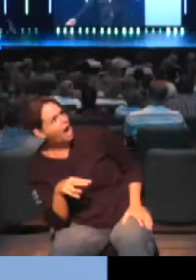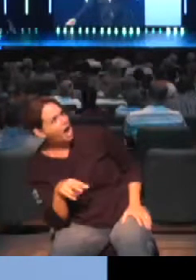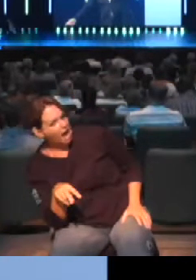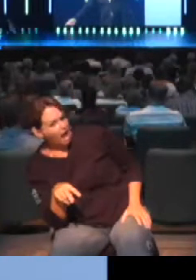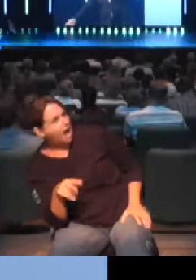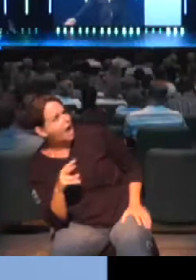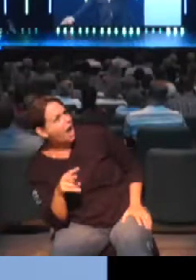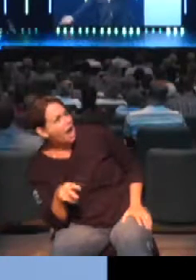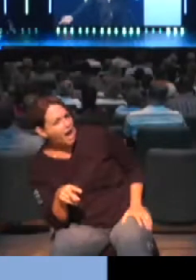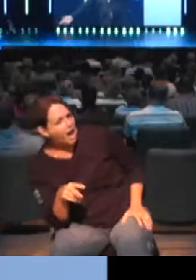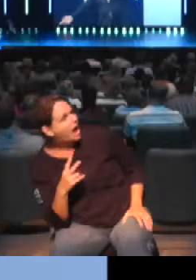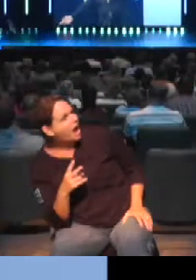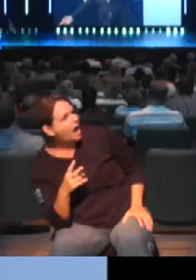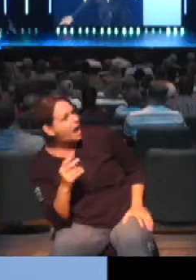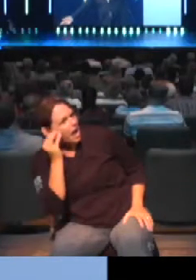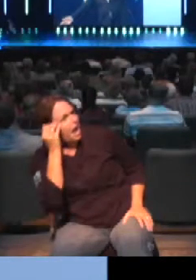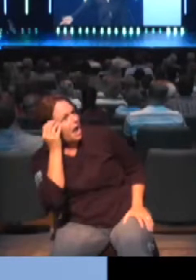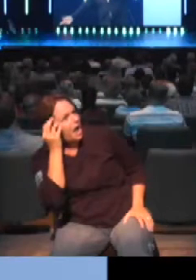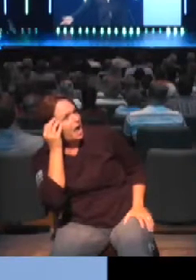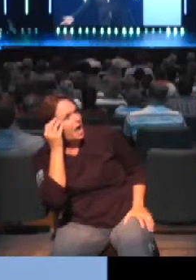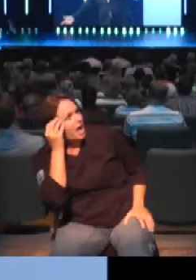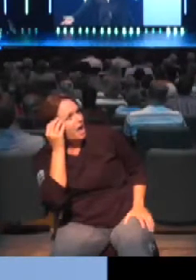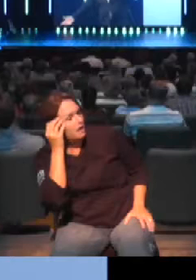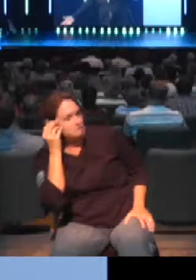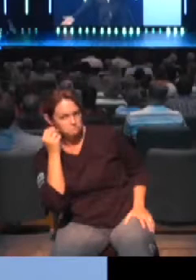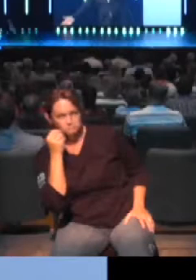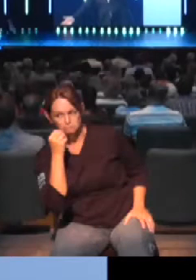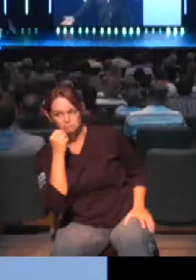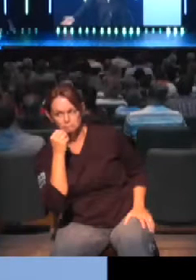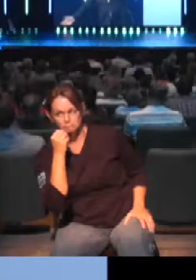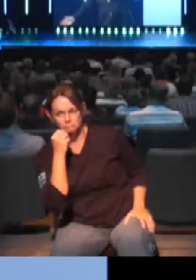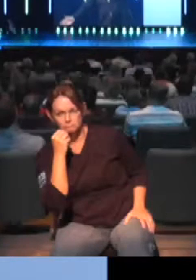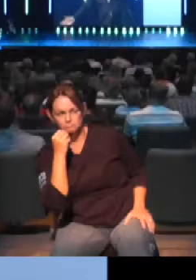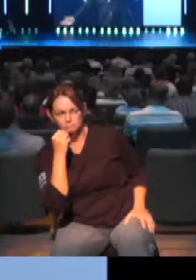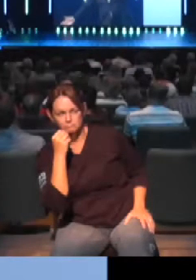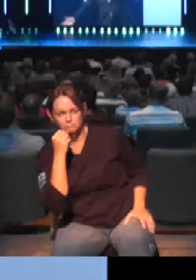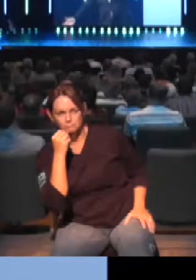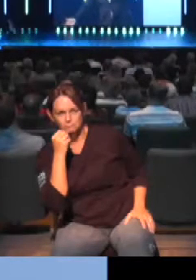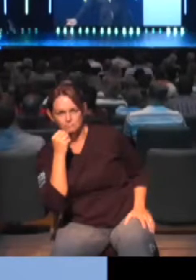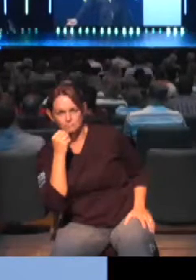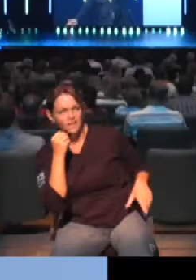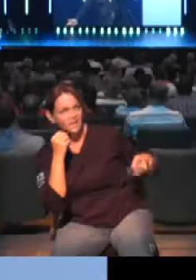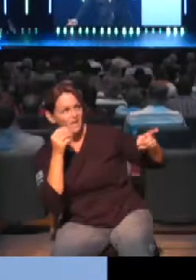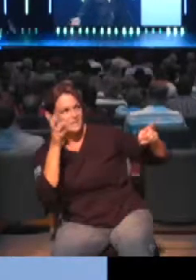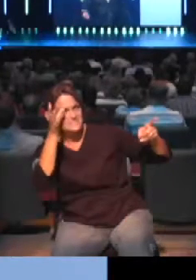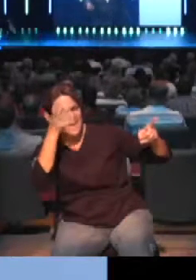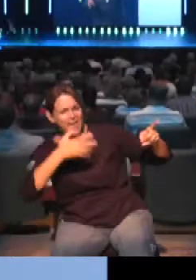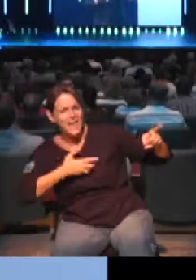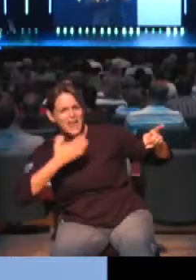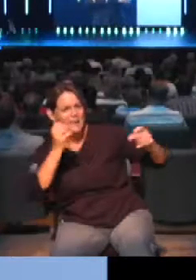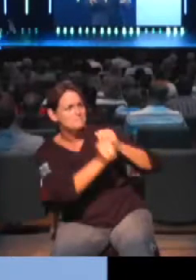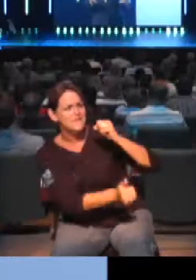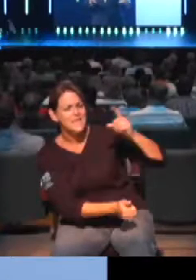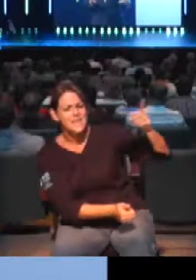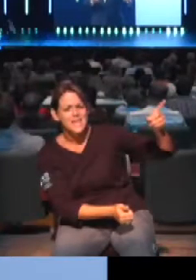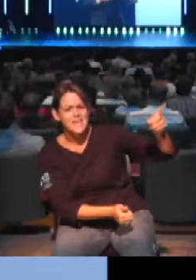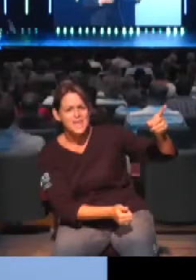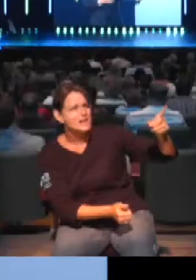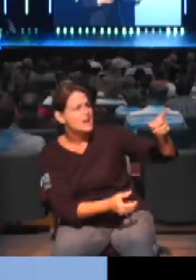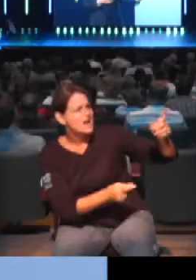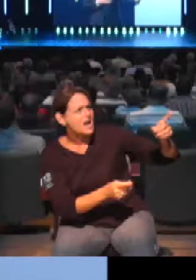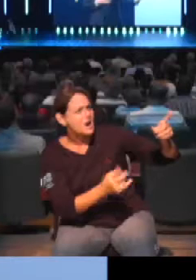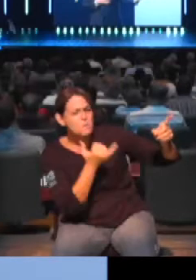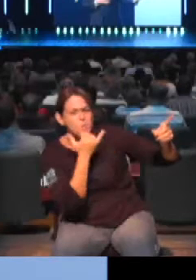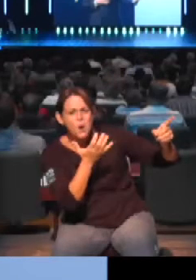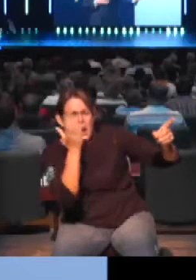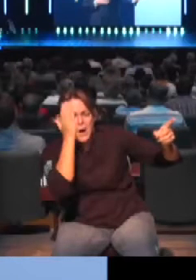this. So you know what he's thinking, don't you? He's thinking, don't mess with Dad. I don't know what that lamb did, but I'm